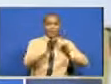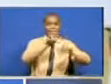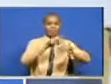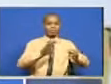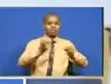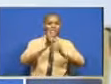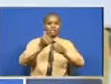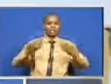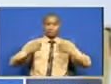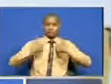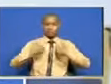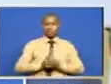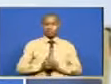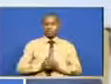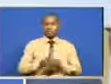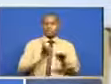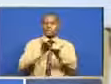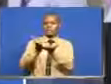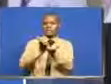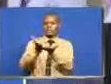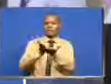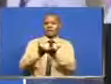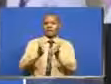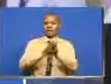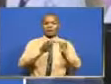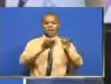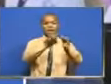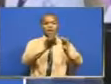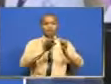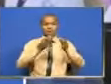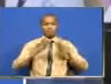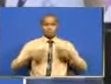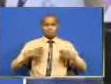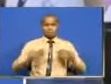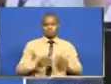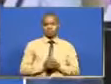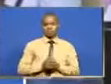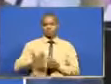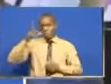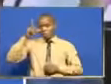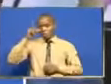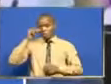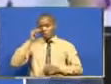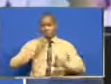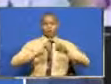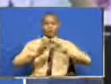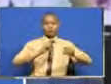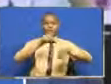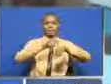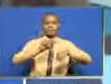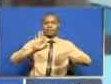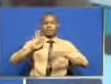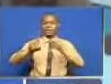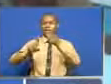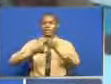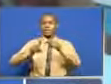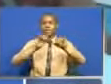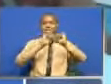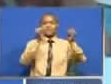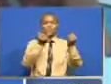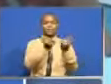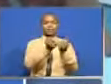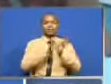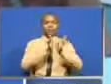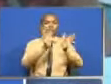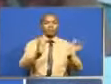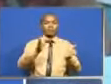organizations they serve as accountants. They made the remarks in Mombasa during the 36th annual conference for the Institute of Certified Public